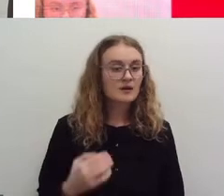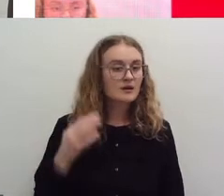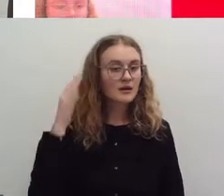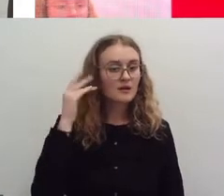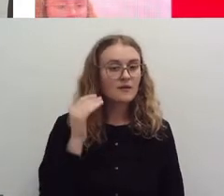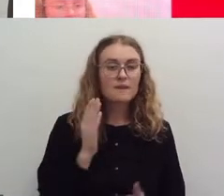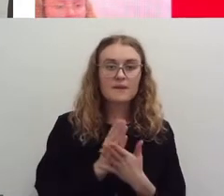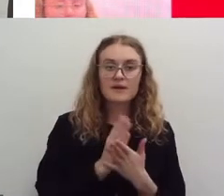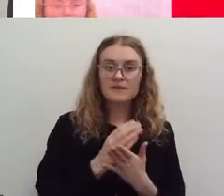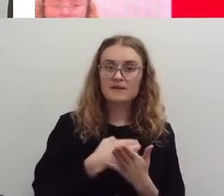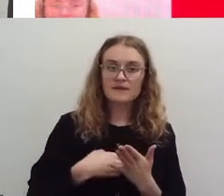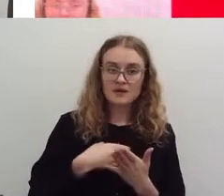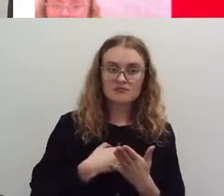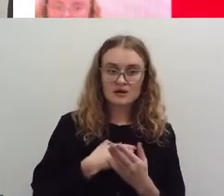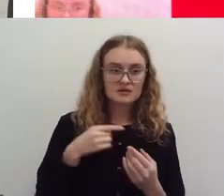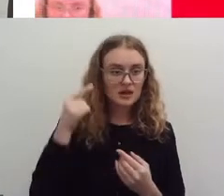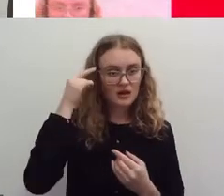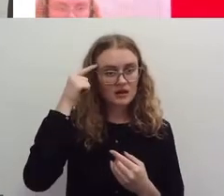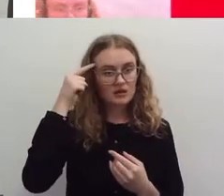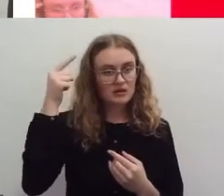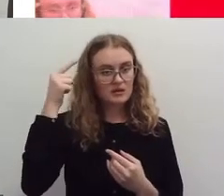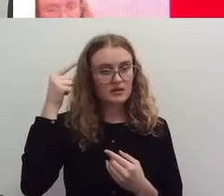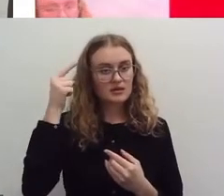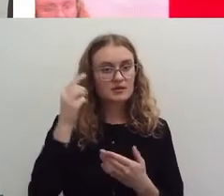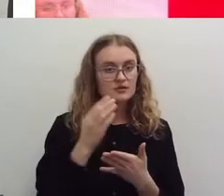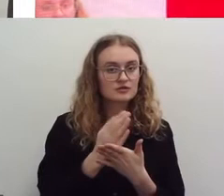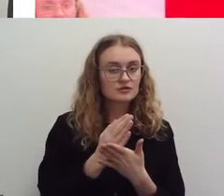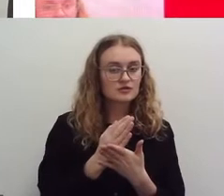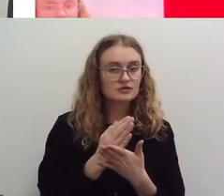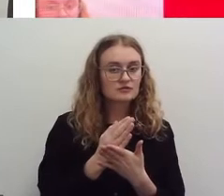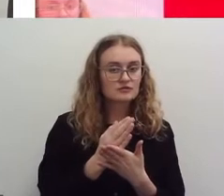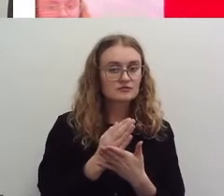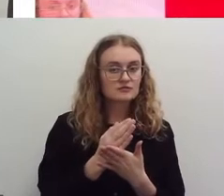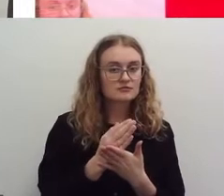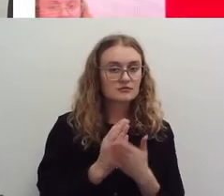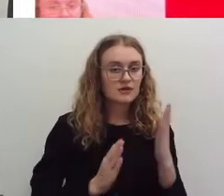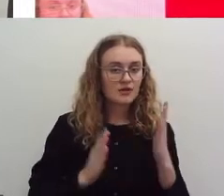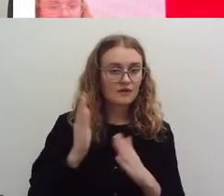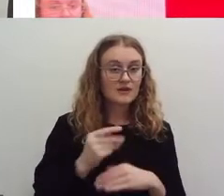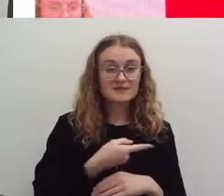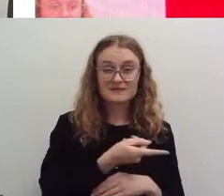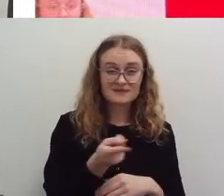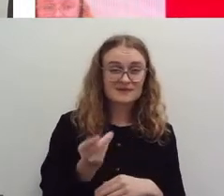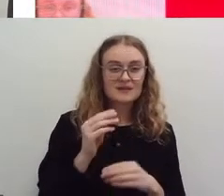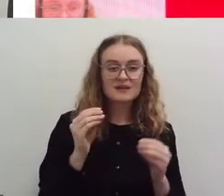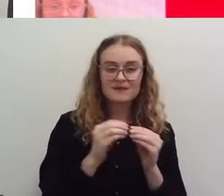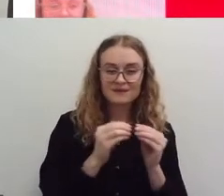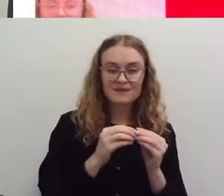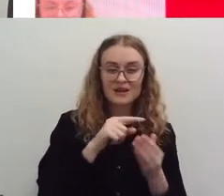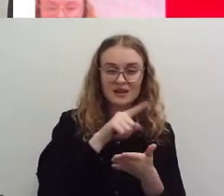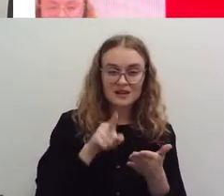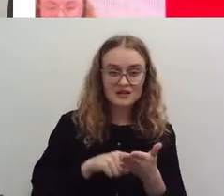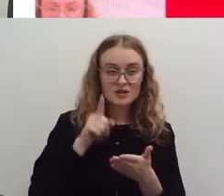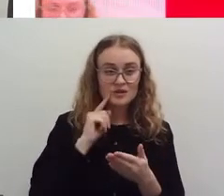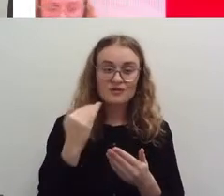this question will be addressed to all of the speakers of the panel, and I would really like to hear your thoughts and your opinions on